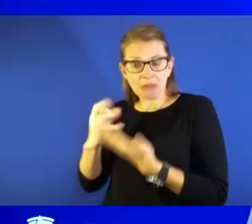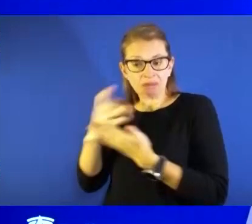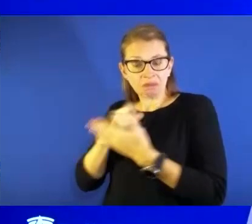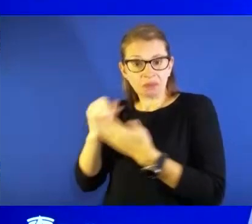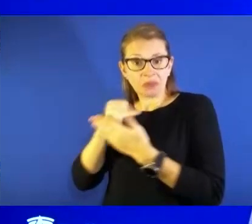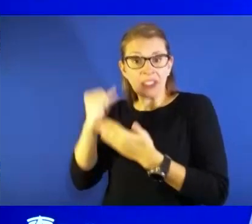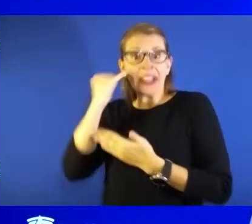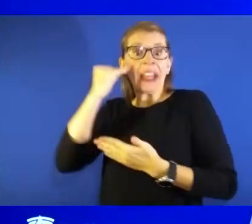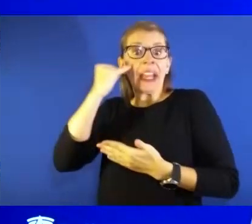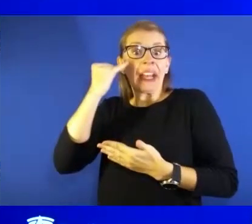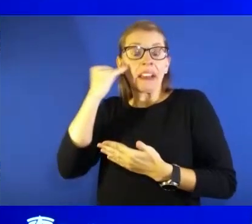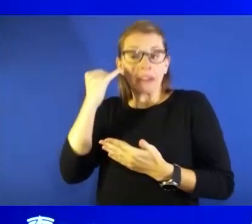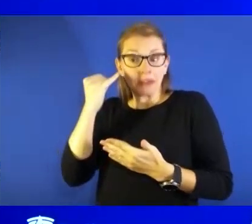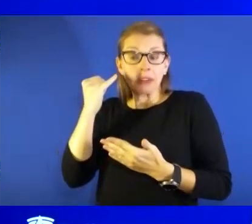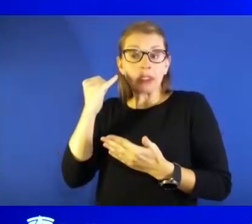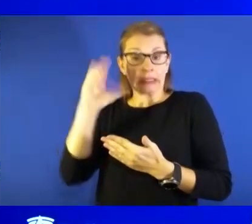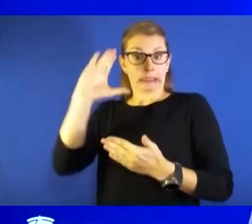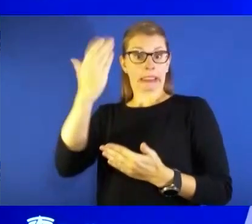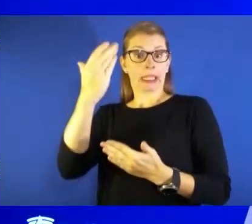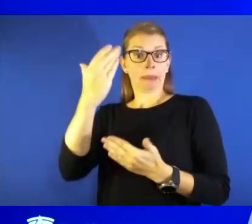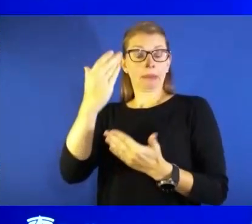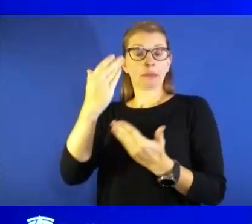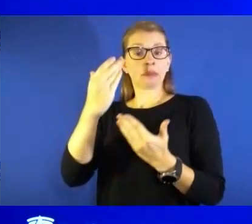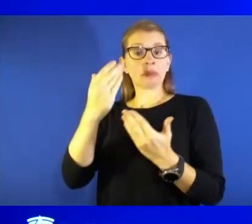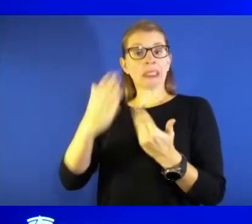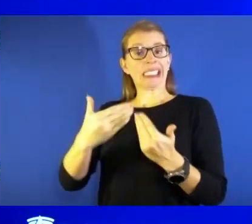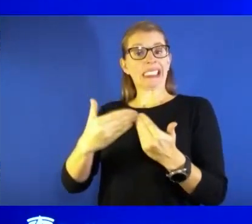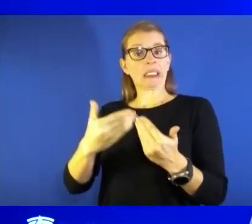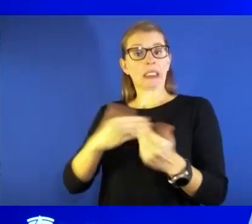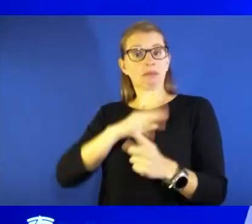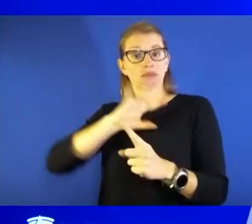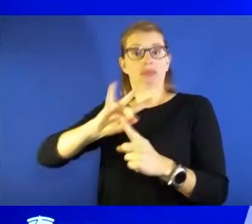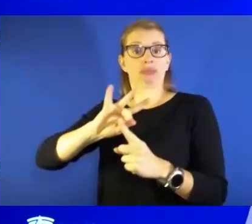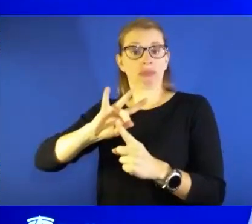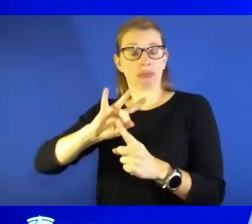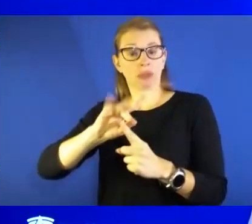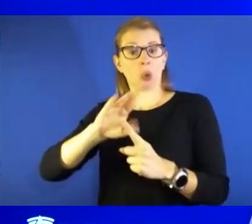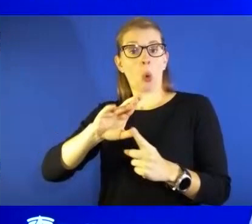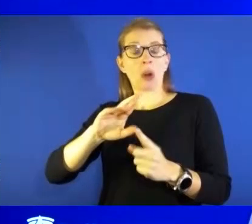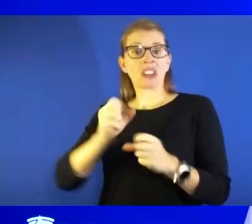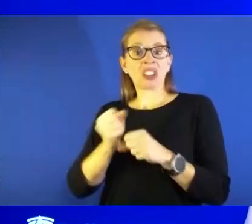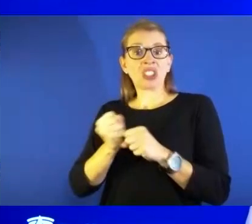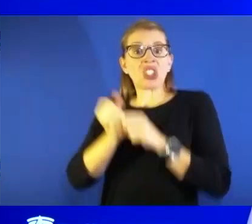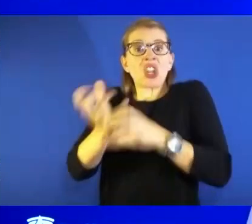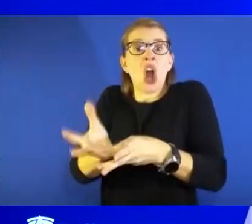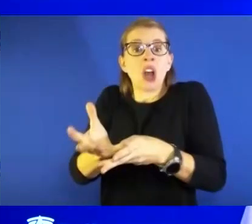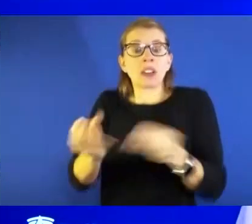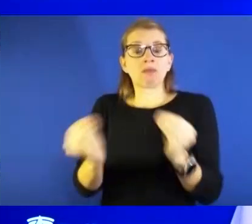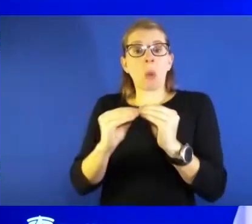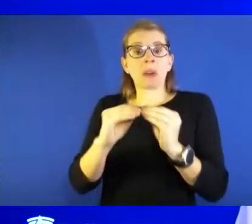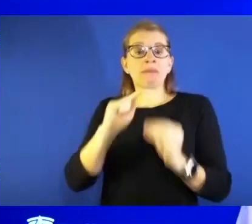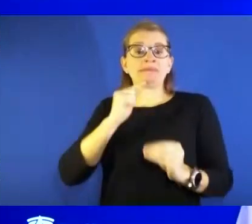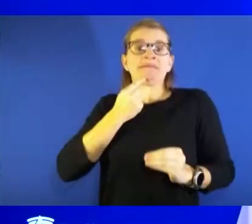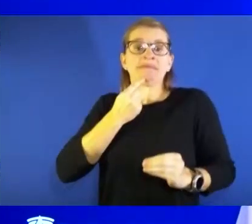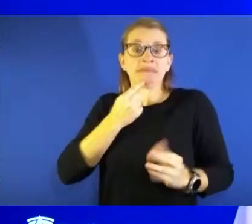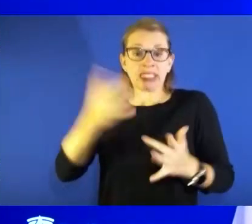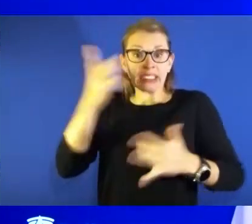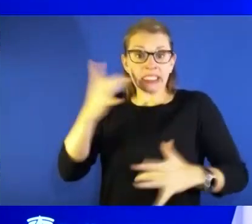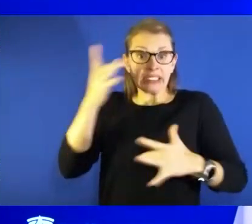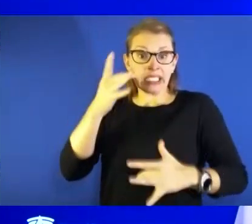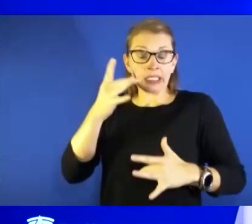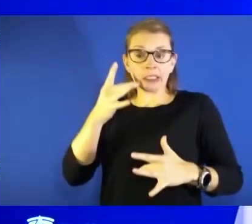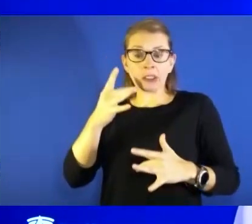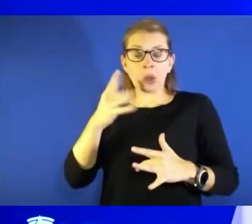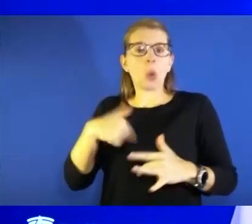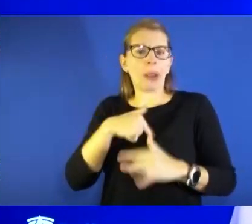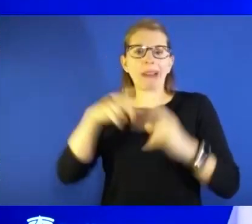fact, does this seem to be more transmissible? Does it cause more severe disease? These are questions that we ask of any variant that we've identified